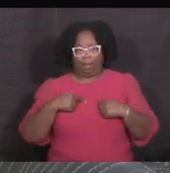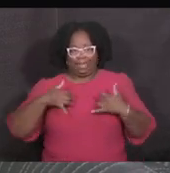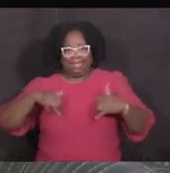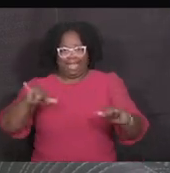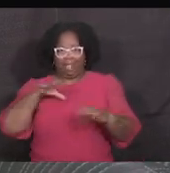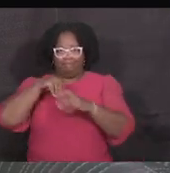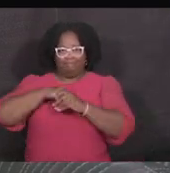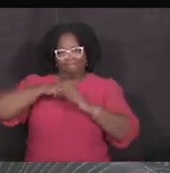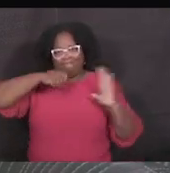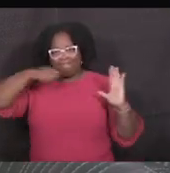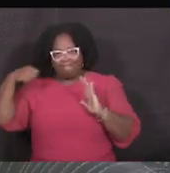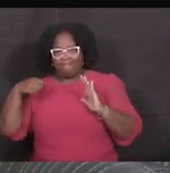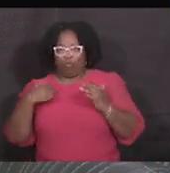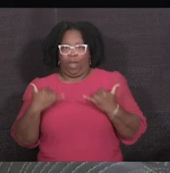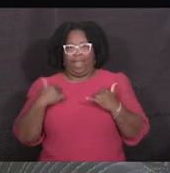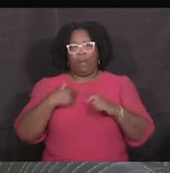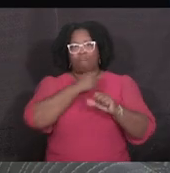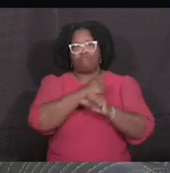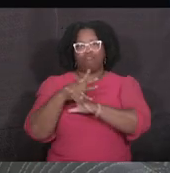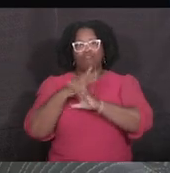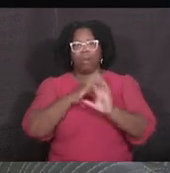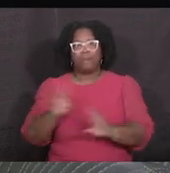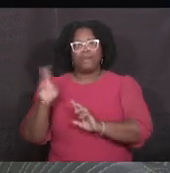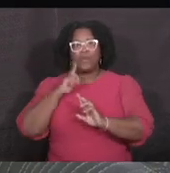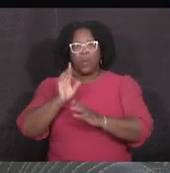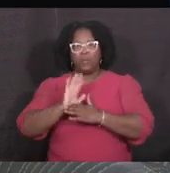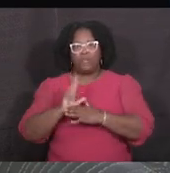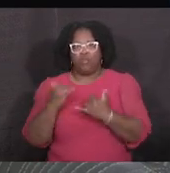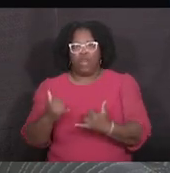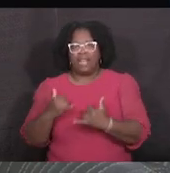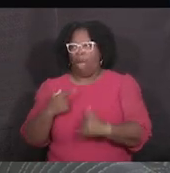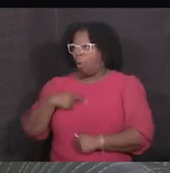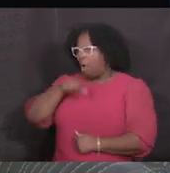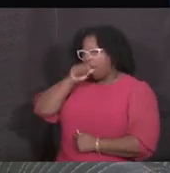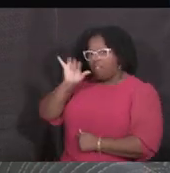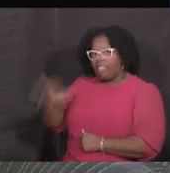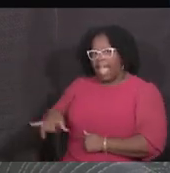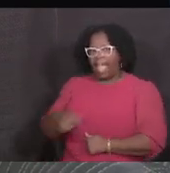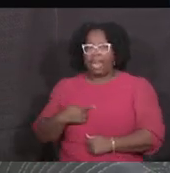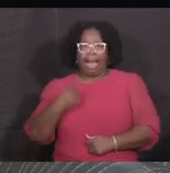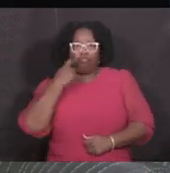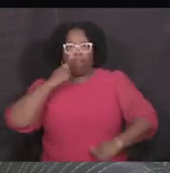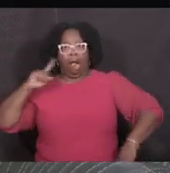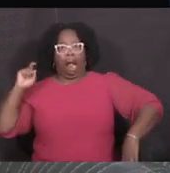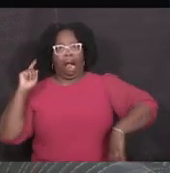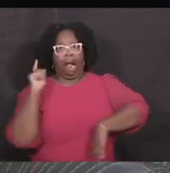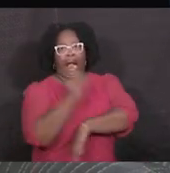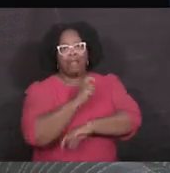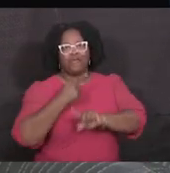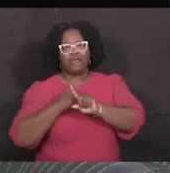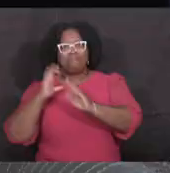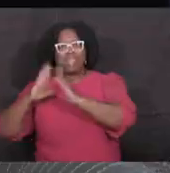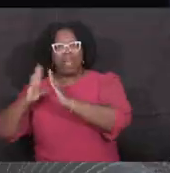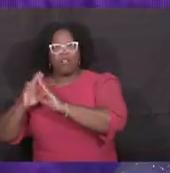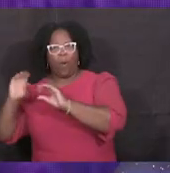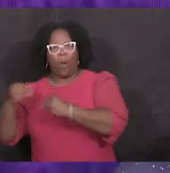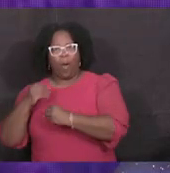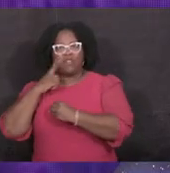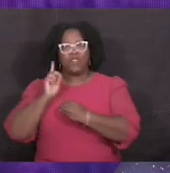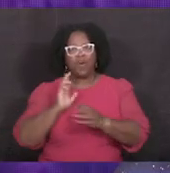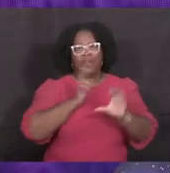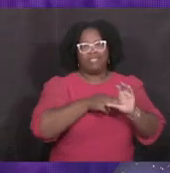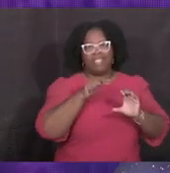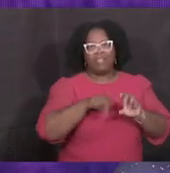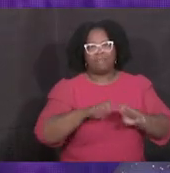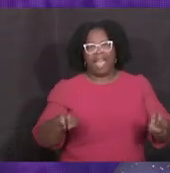making movies. I'm prepping a movie right now. I love it. And just ran over from our downtown office to do this panel. I love that. Well, thanks